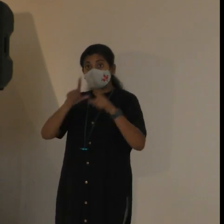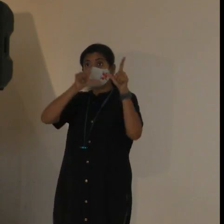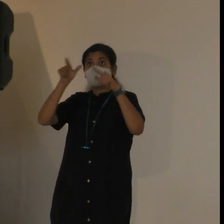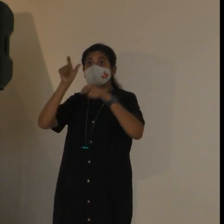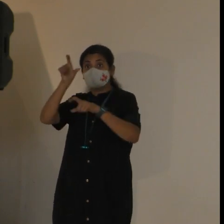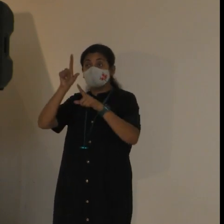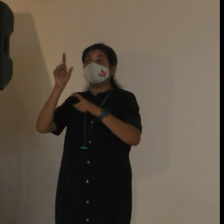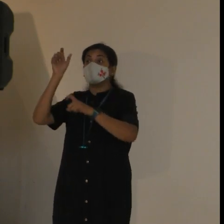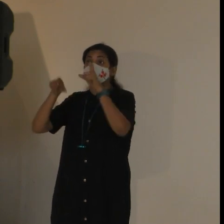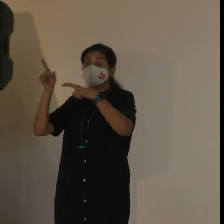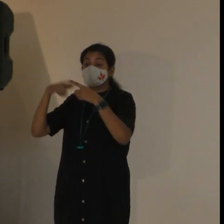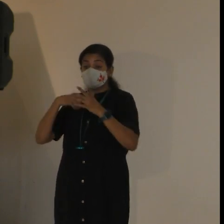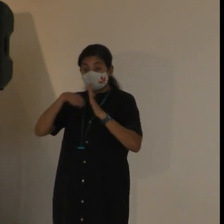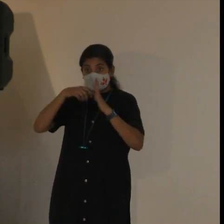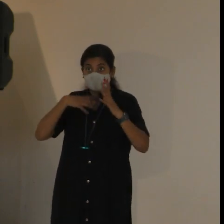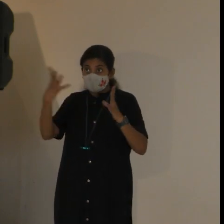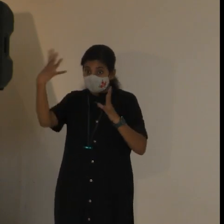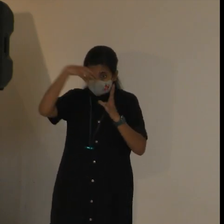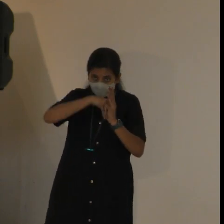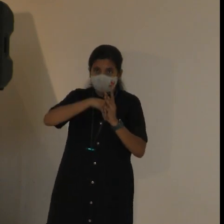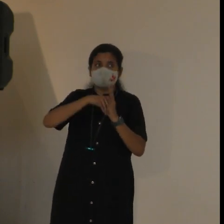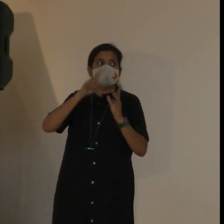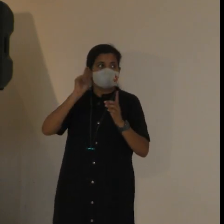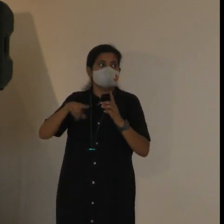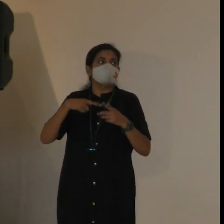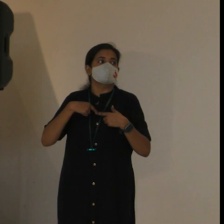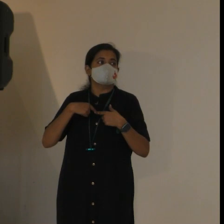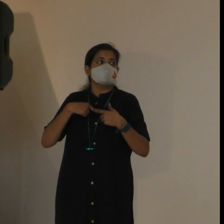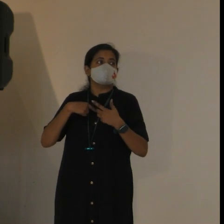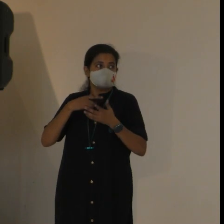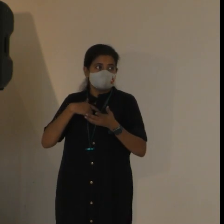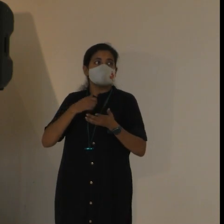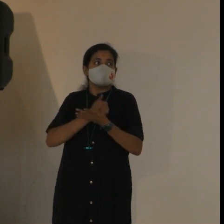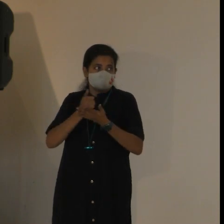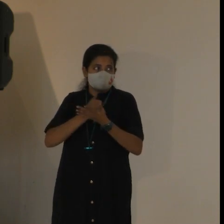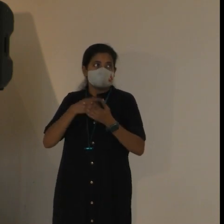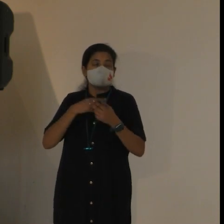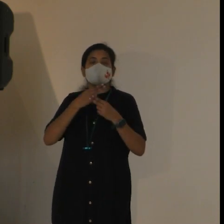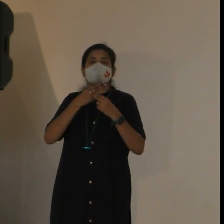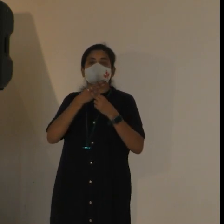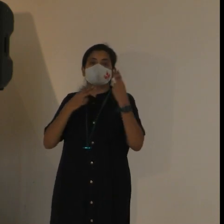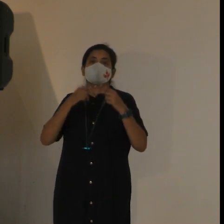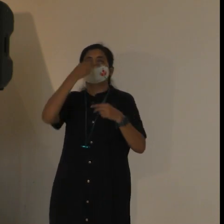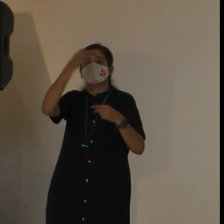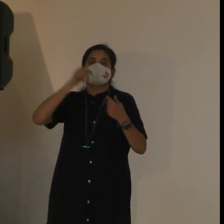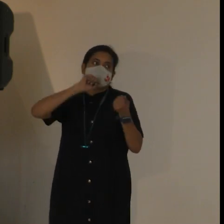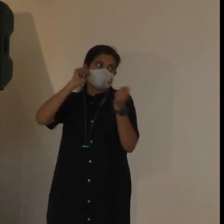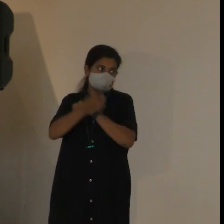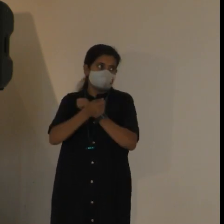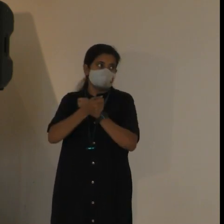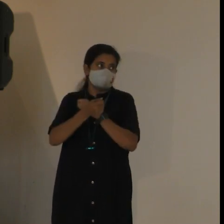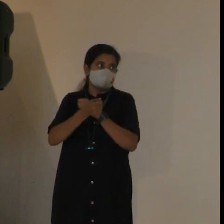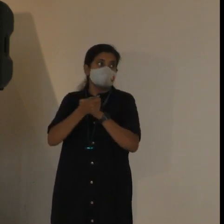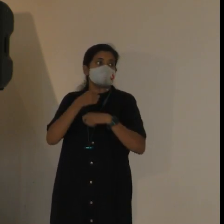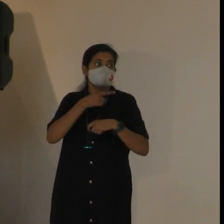and to make it visible through my film. And that's why now I'm making a film on Major General S.L. Bhatia. So that's how